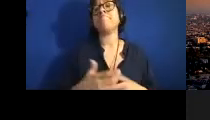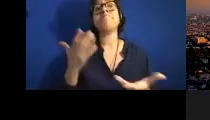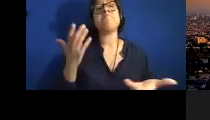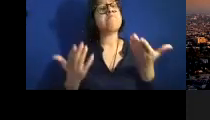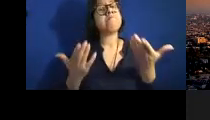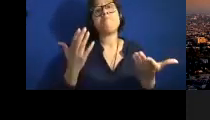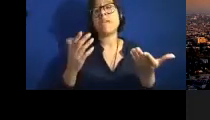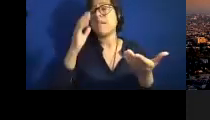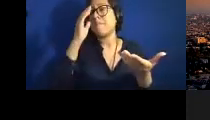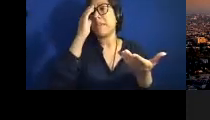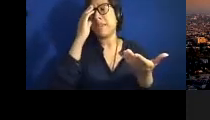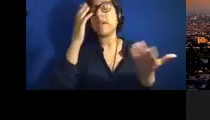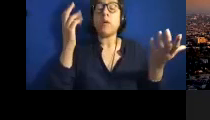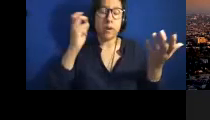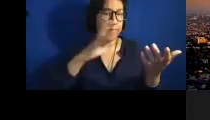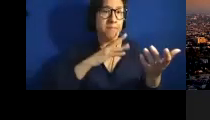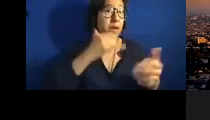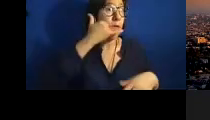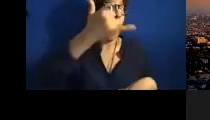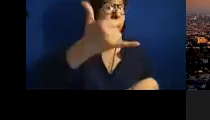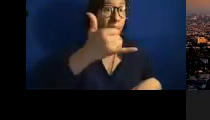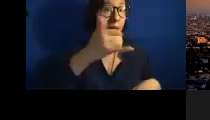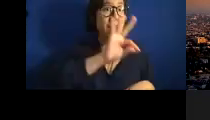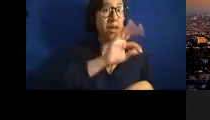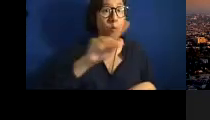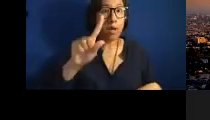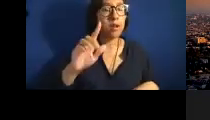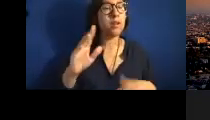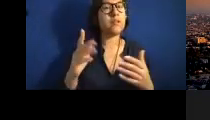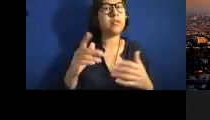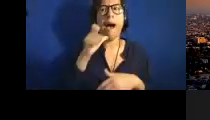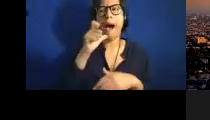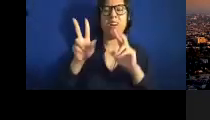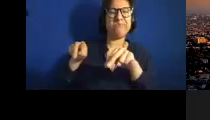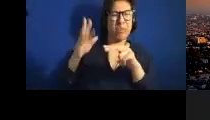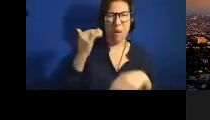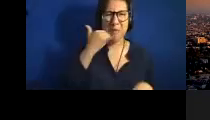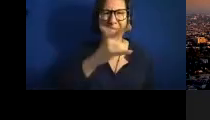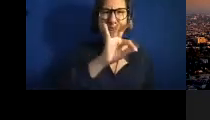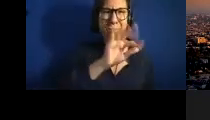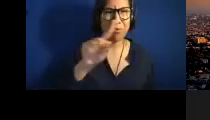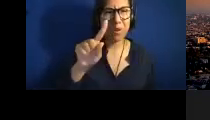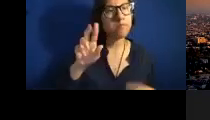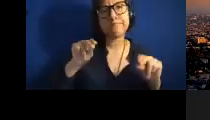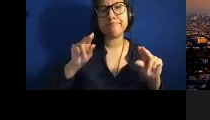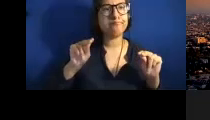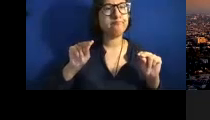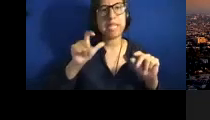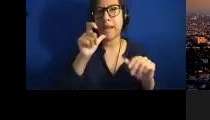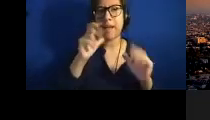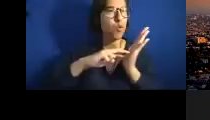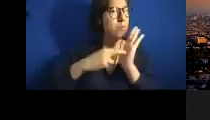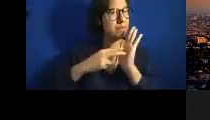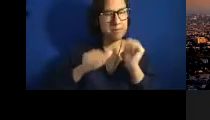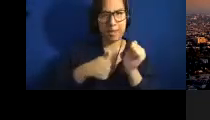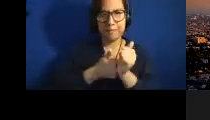for people to call law enforcement, and our goal is not to like shame people in time of crisis for calling 911, but, you know,